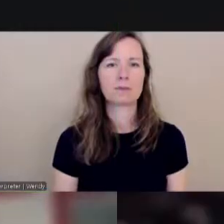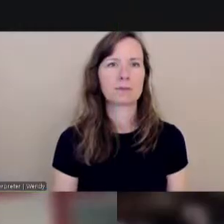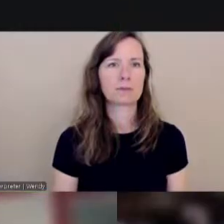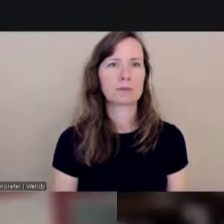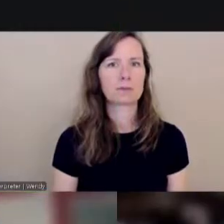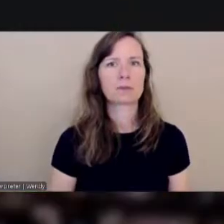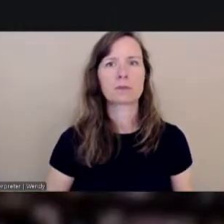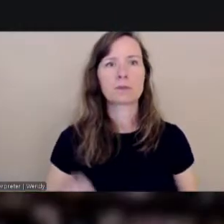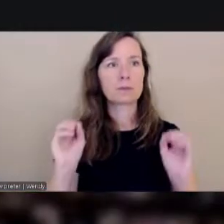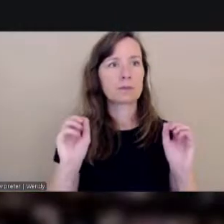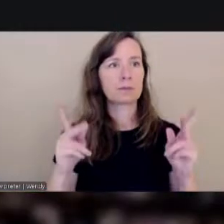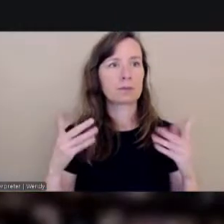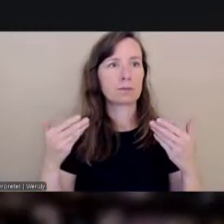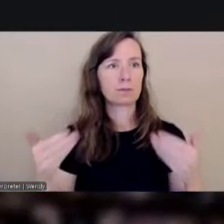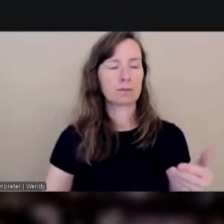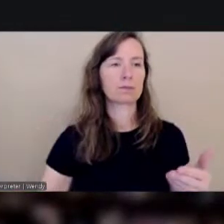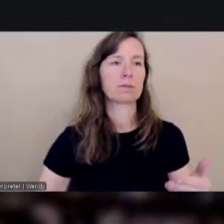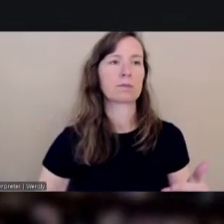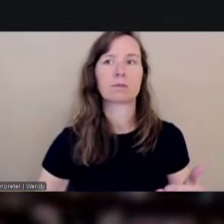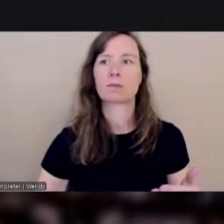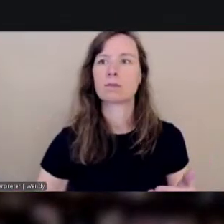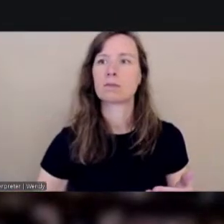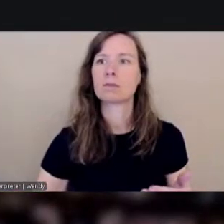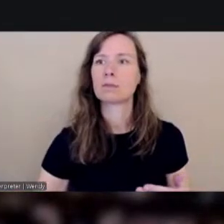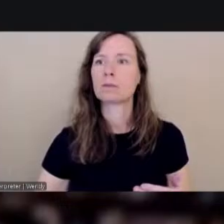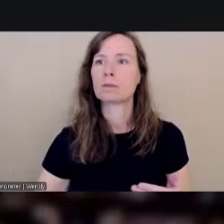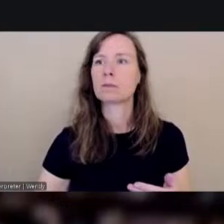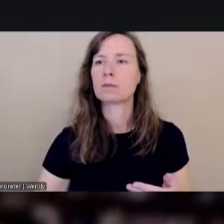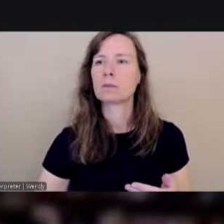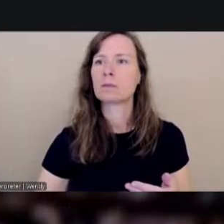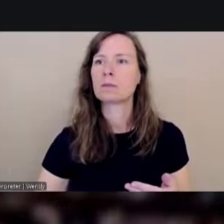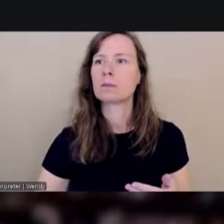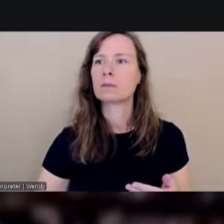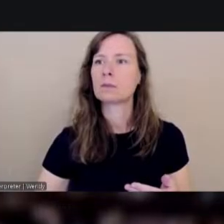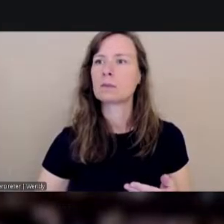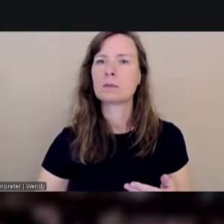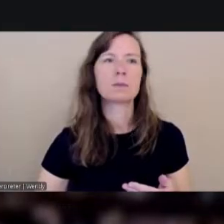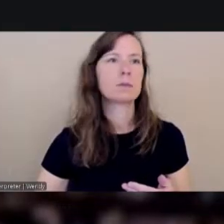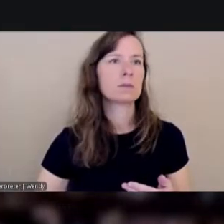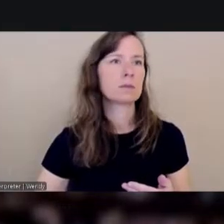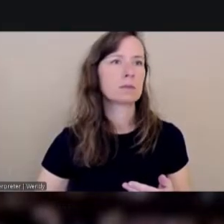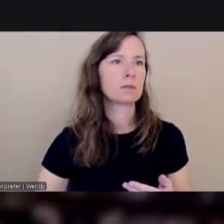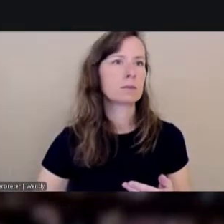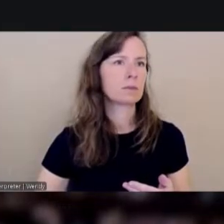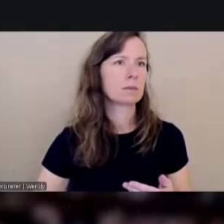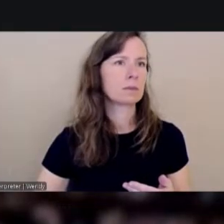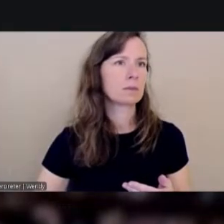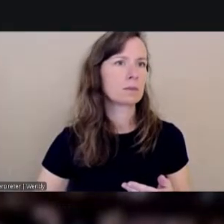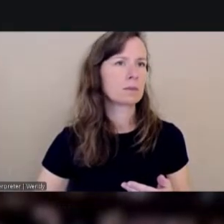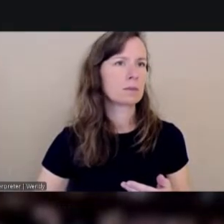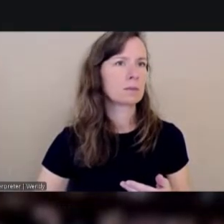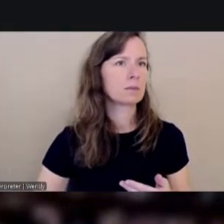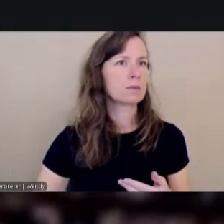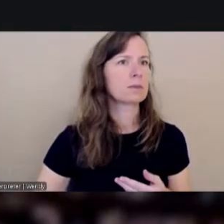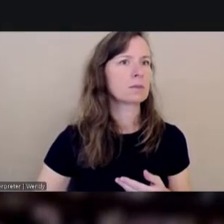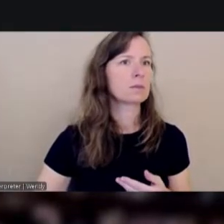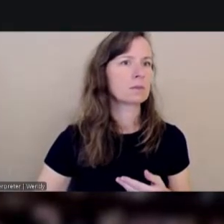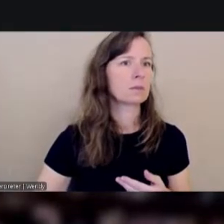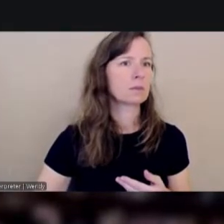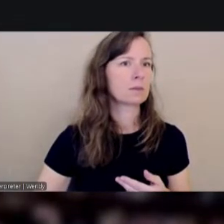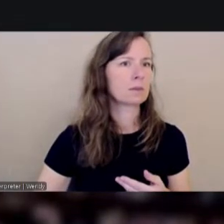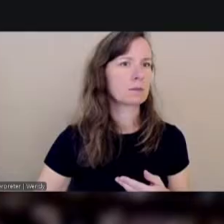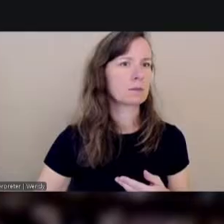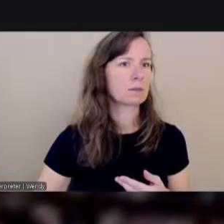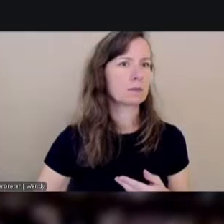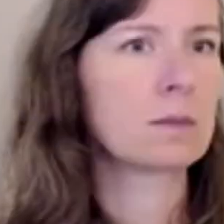All right, let's call this meeting to order. I'm Mayor Michael Watson. Today is